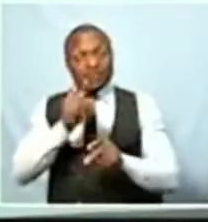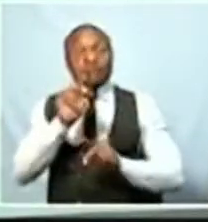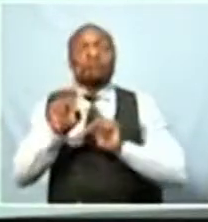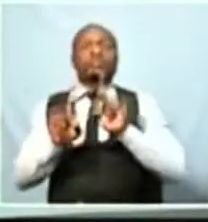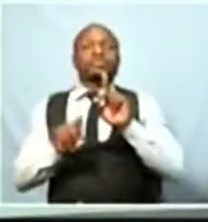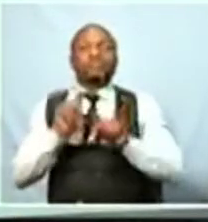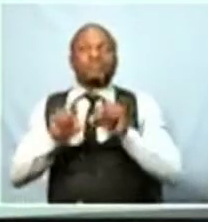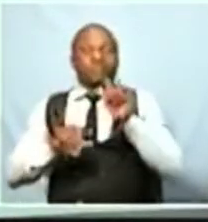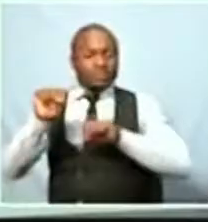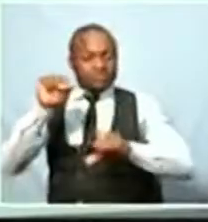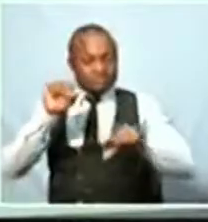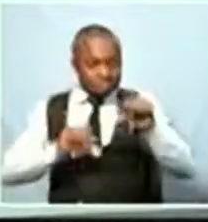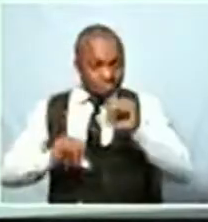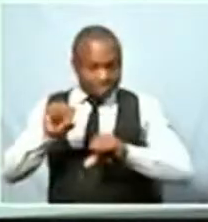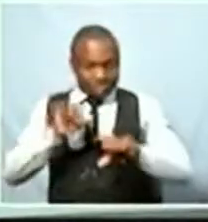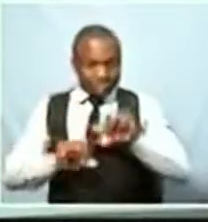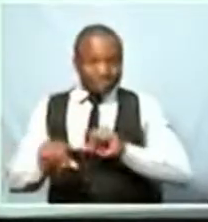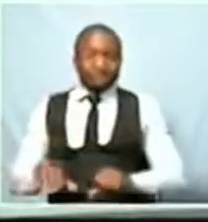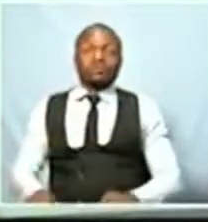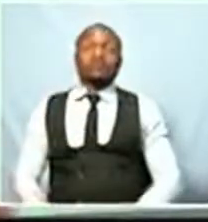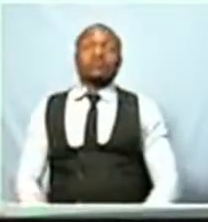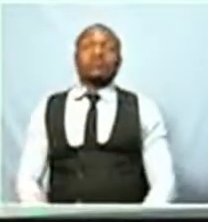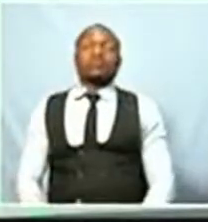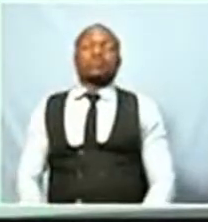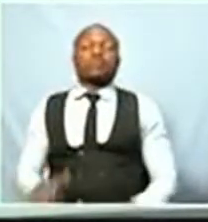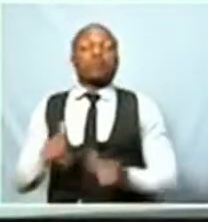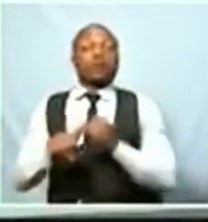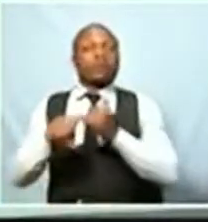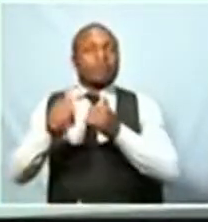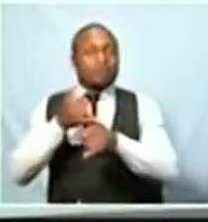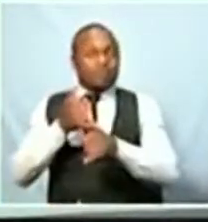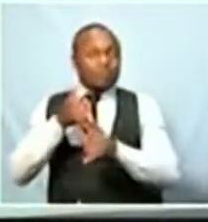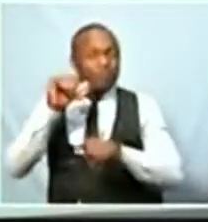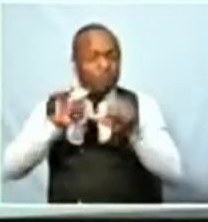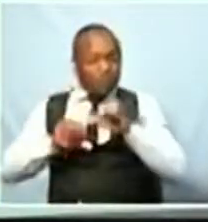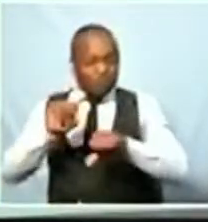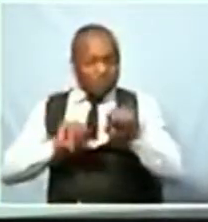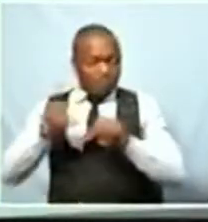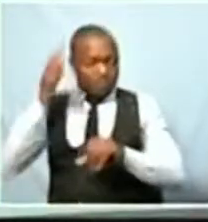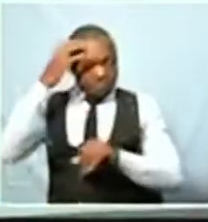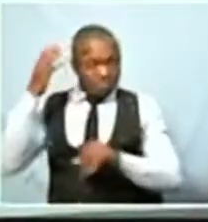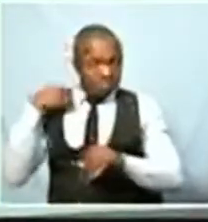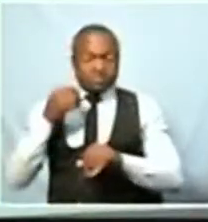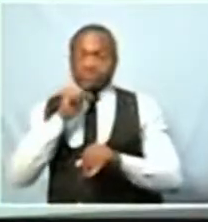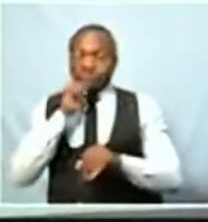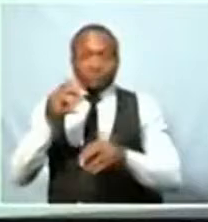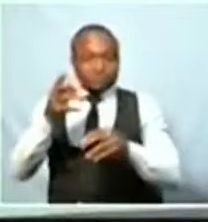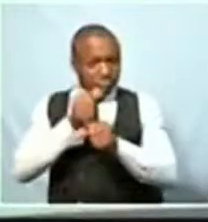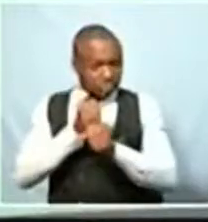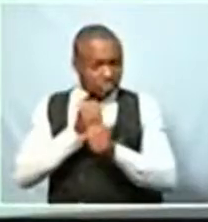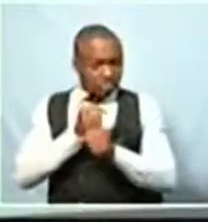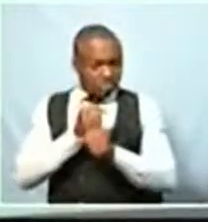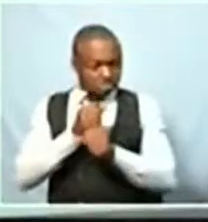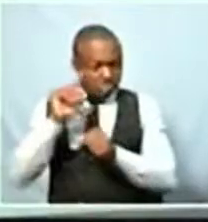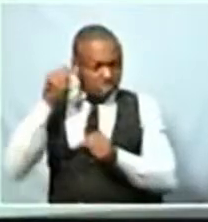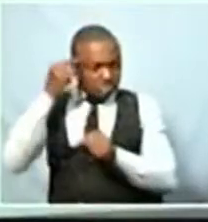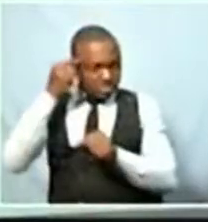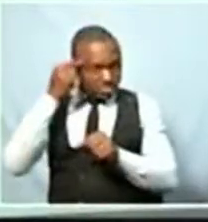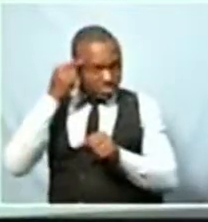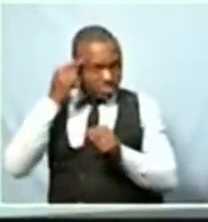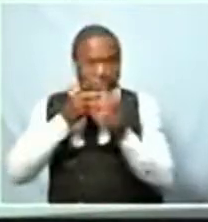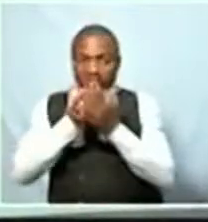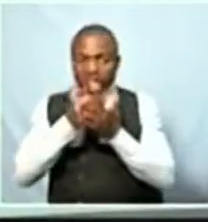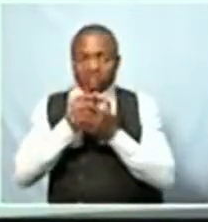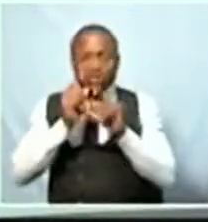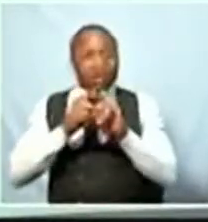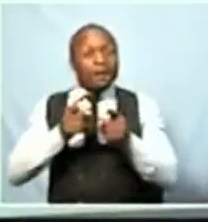we audit. The South African Audit Office does not get money from the Treasury. They actually charge